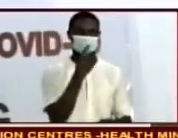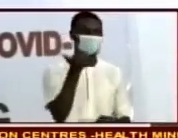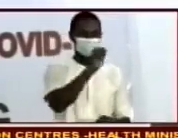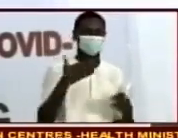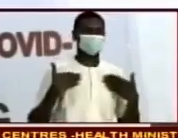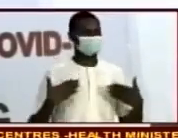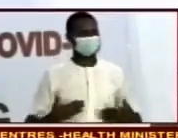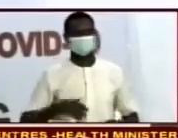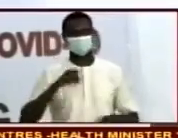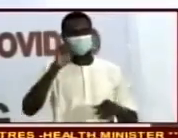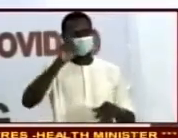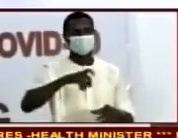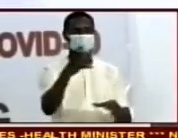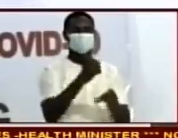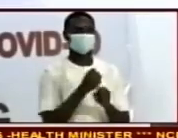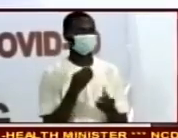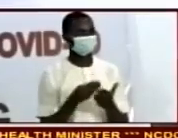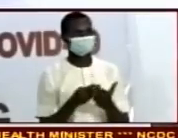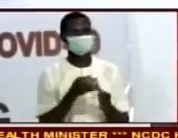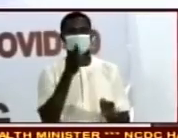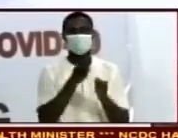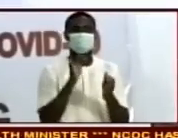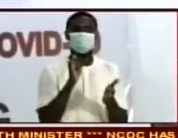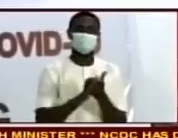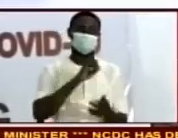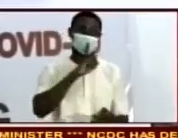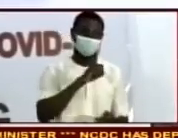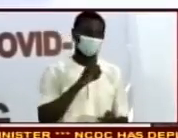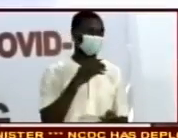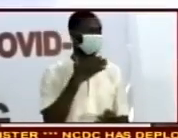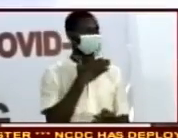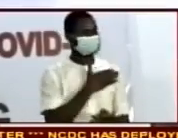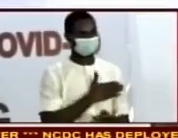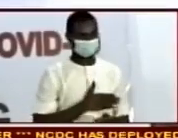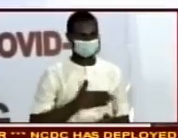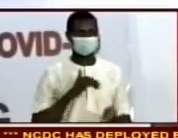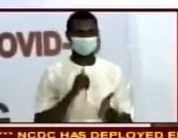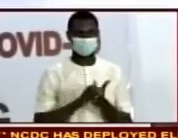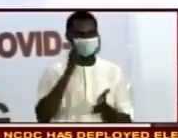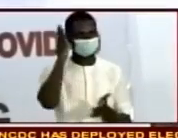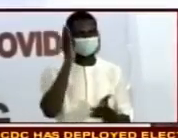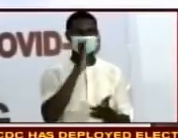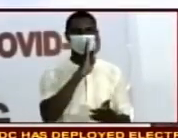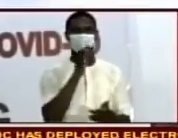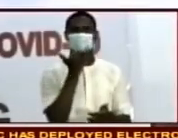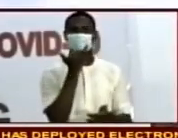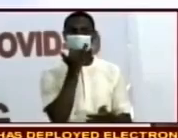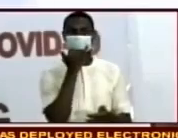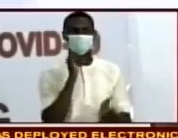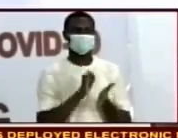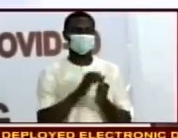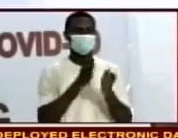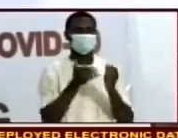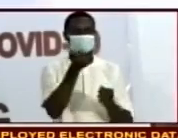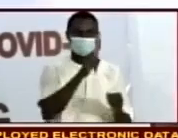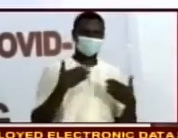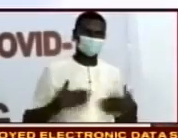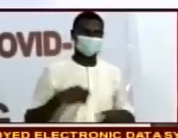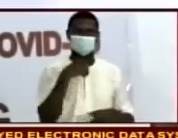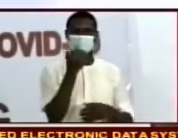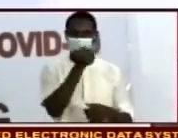outbreak. So if there's any validity to that statement, but it wouldn't be right that everybody that posts a message on any